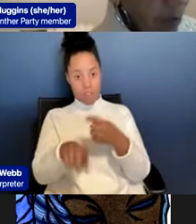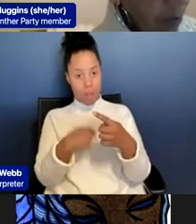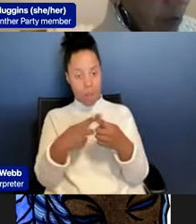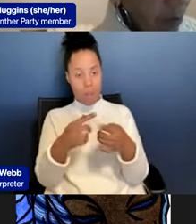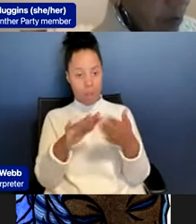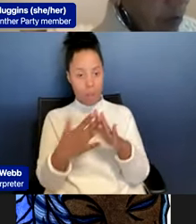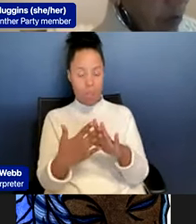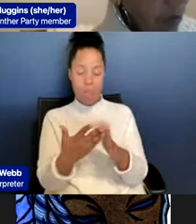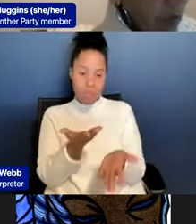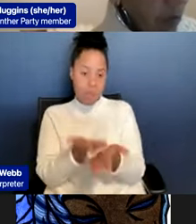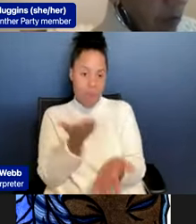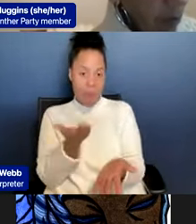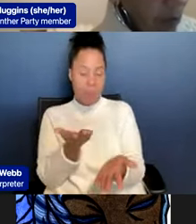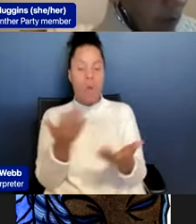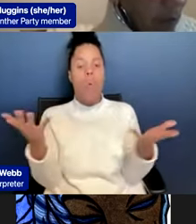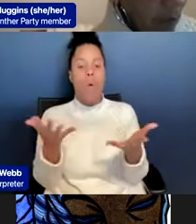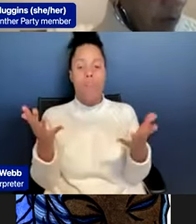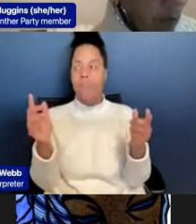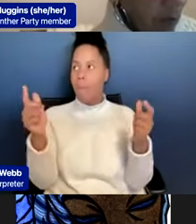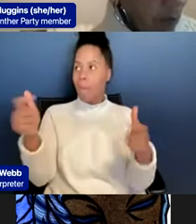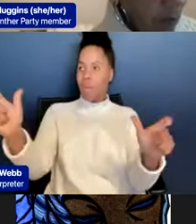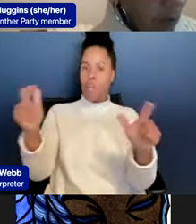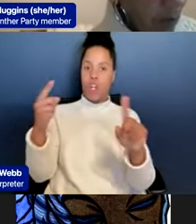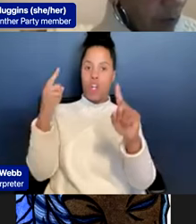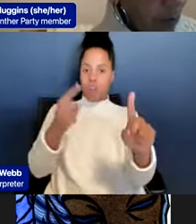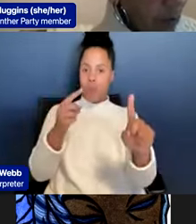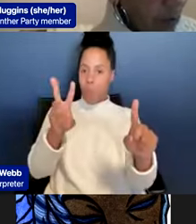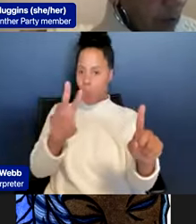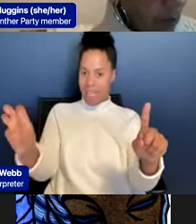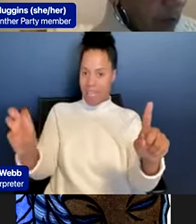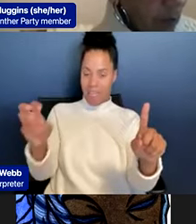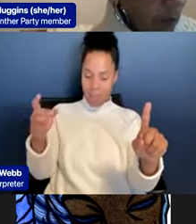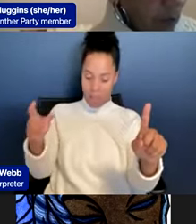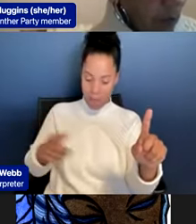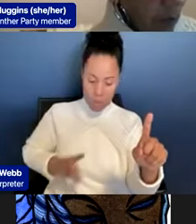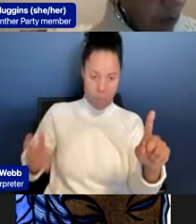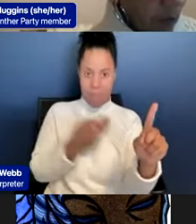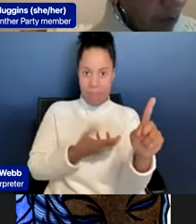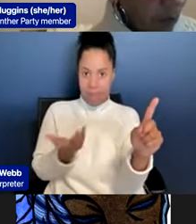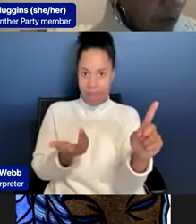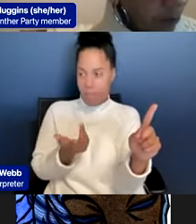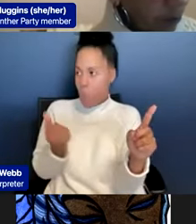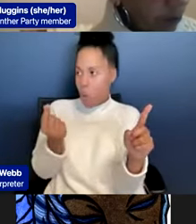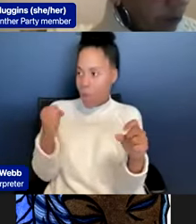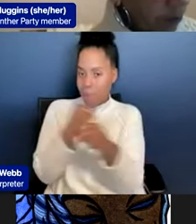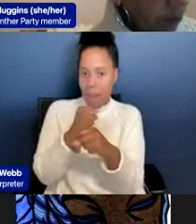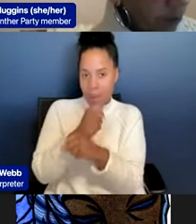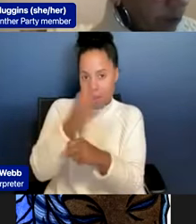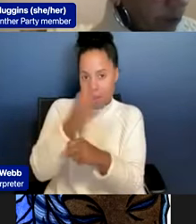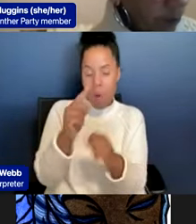terms of what is the bigger we that we're fighting for? How do we define and create the